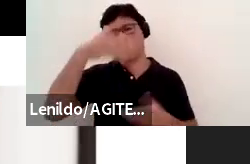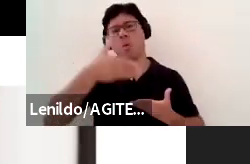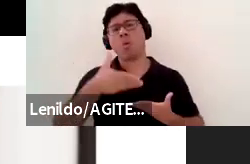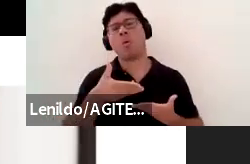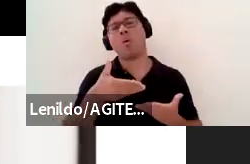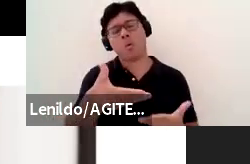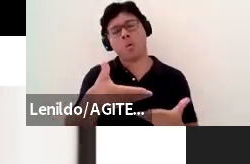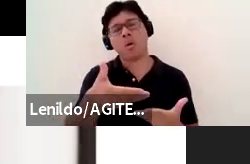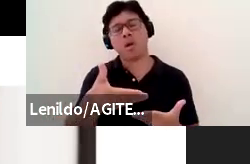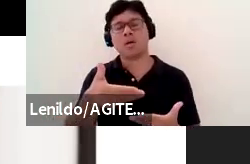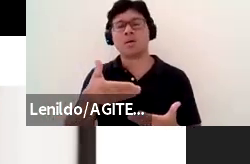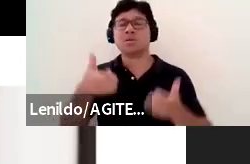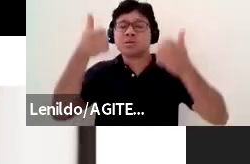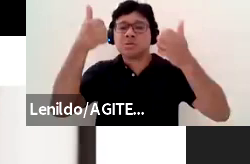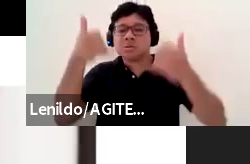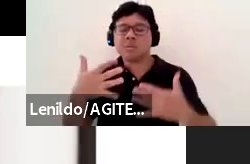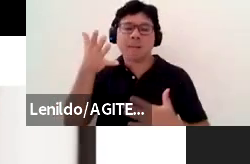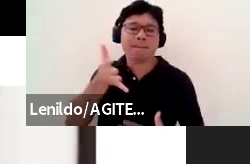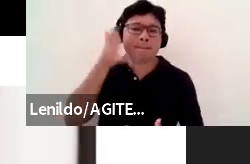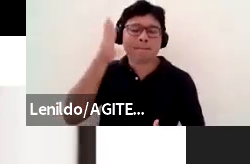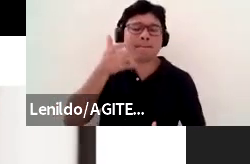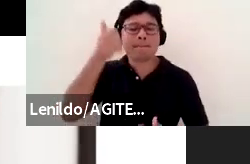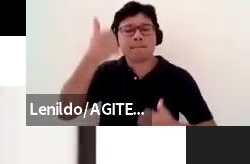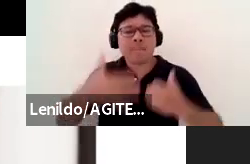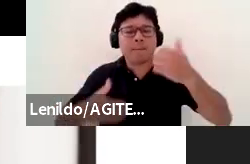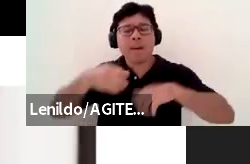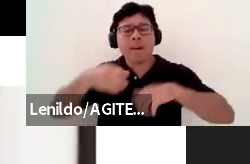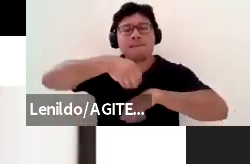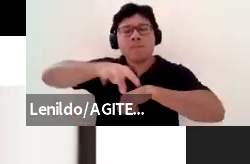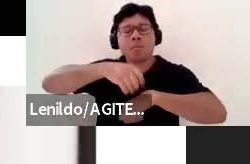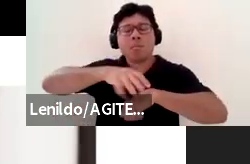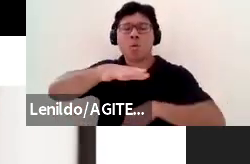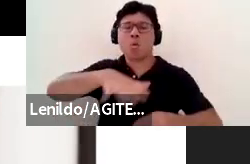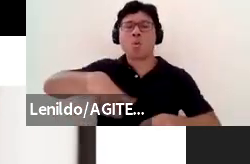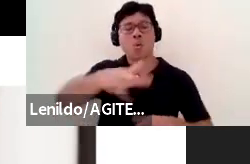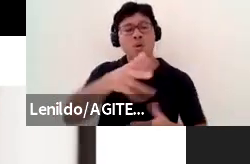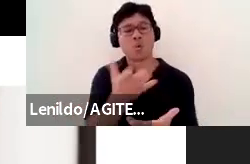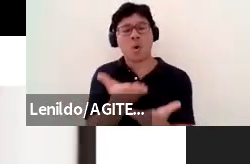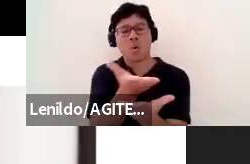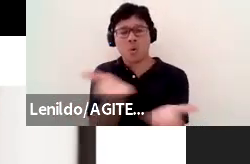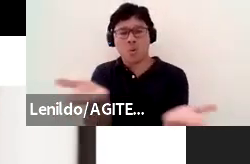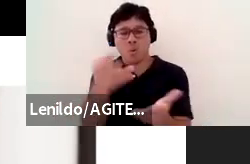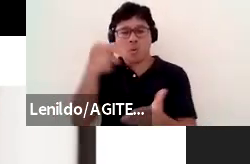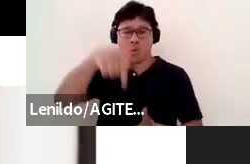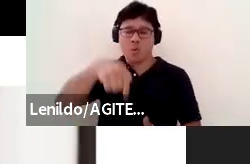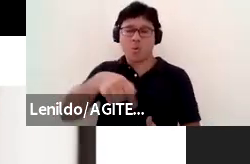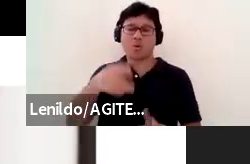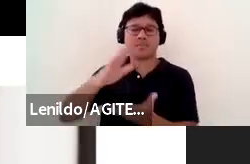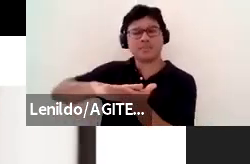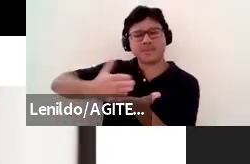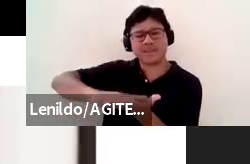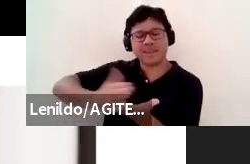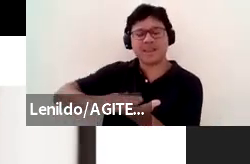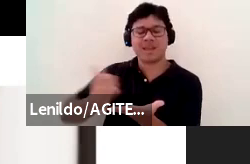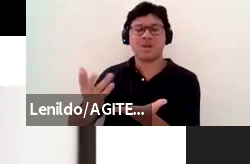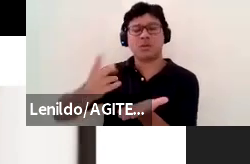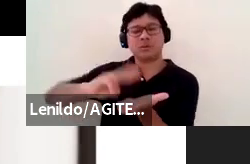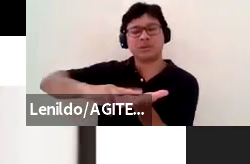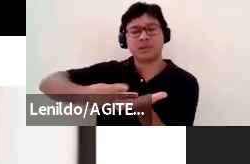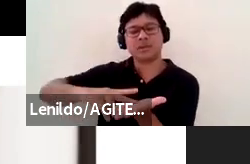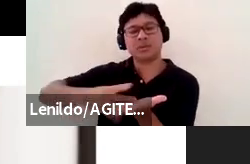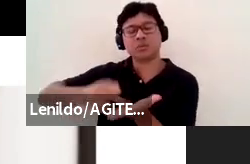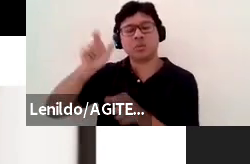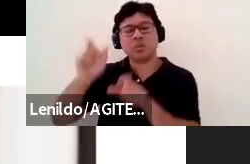an audience like yourselves of interpreters and translators and to be interpreters and to be translators.